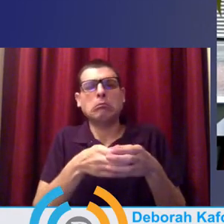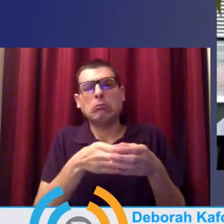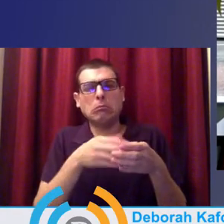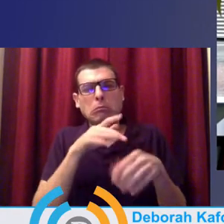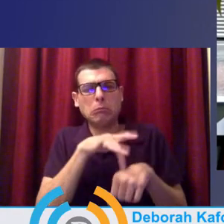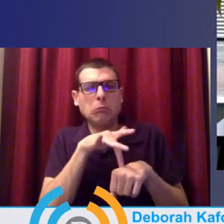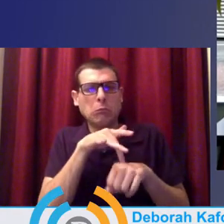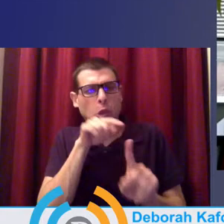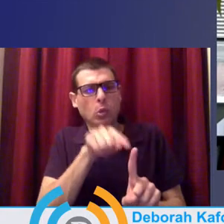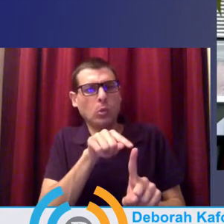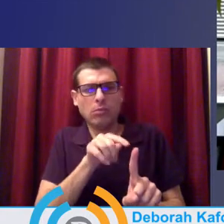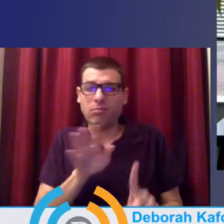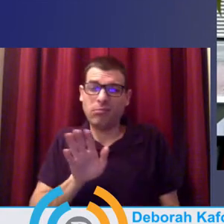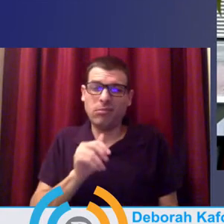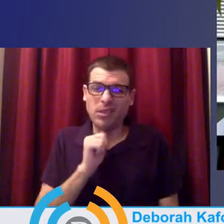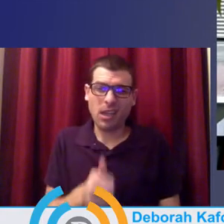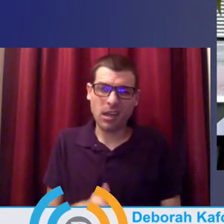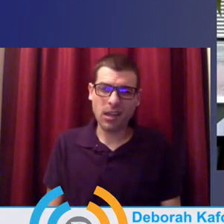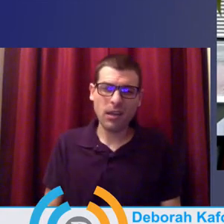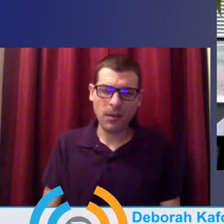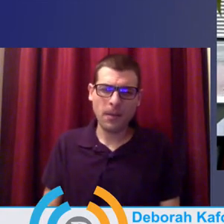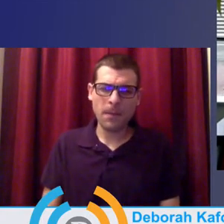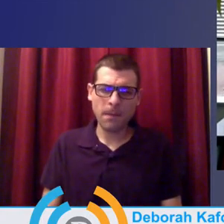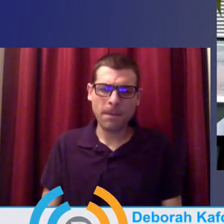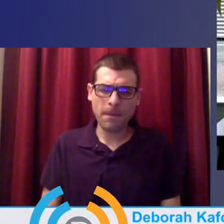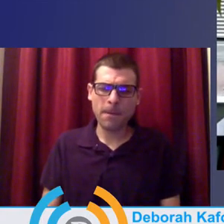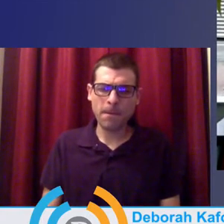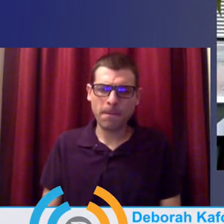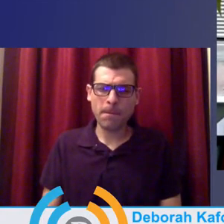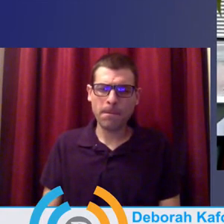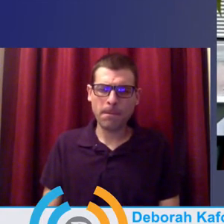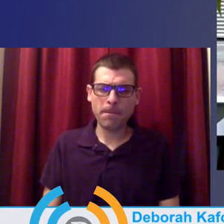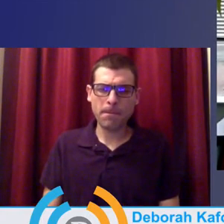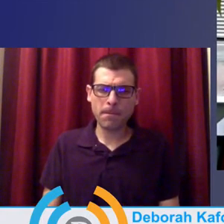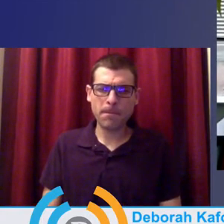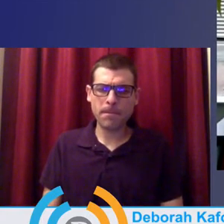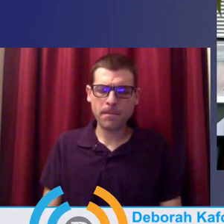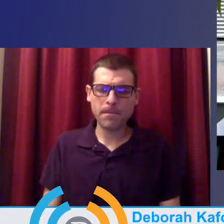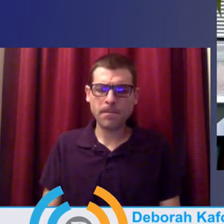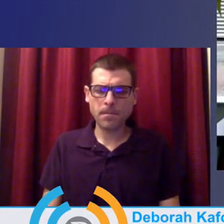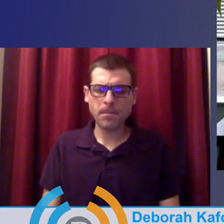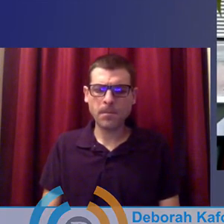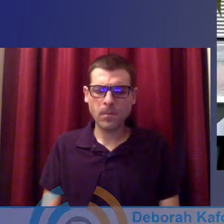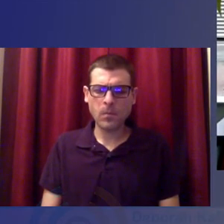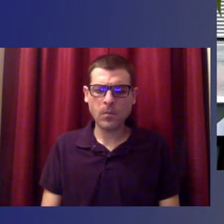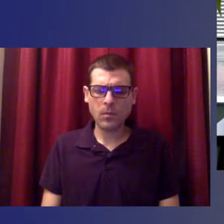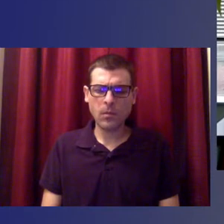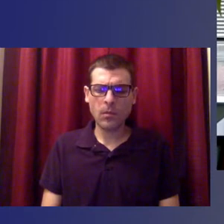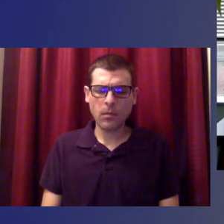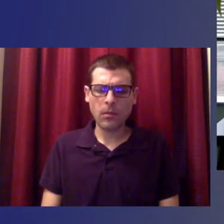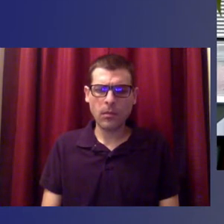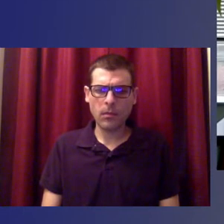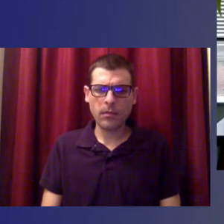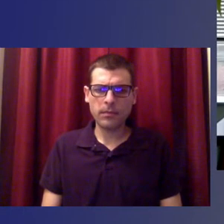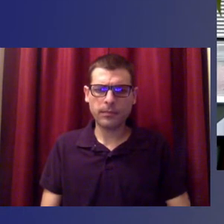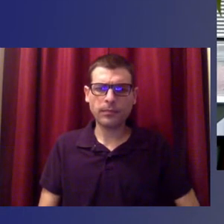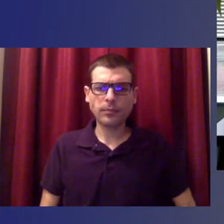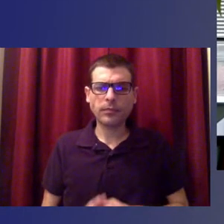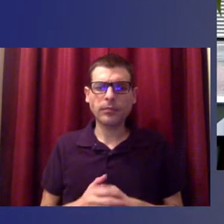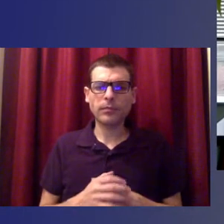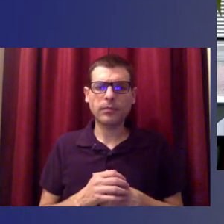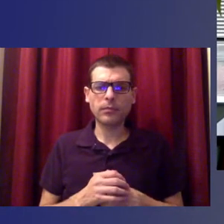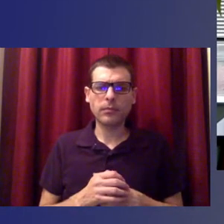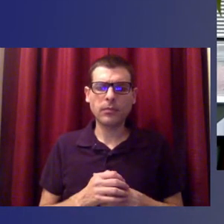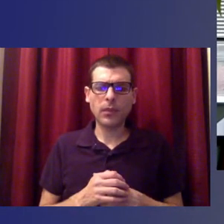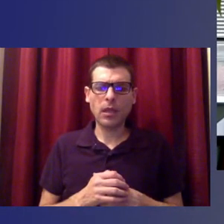community. And I think that the services that we're going to invest in will pay off